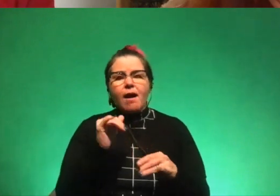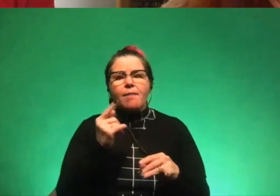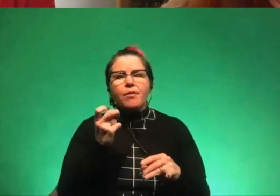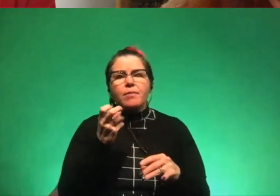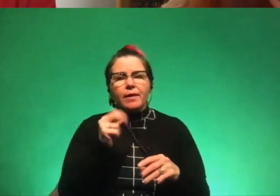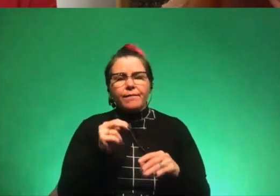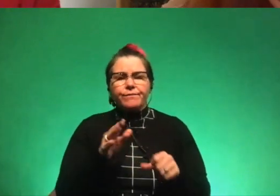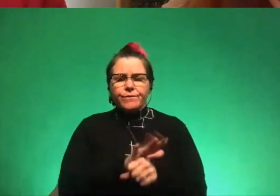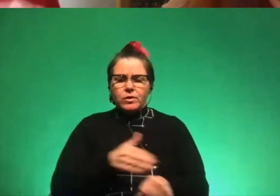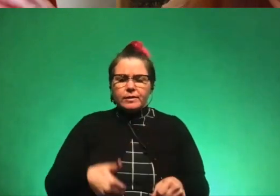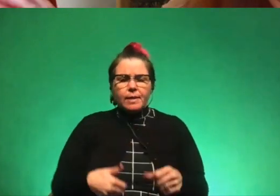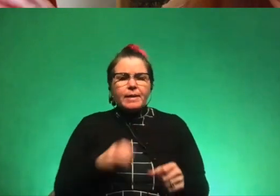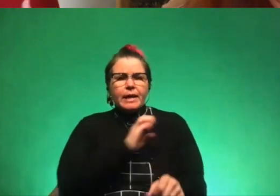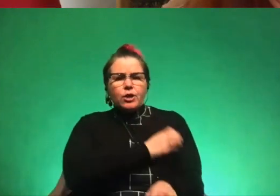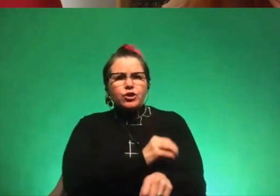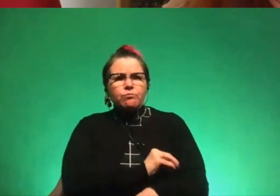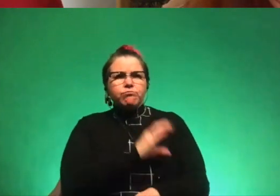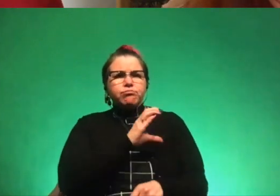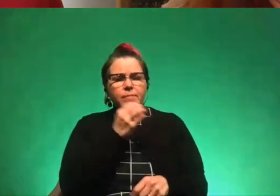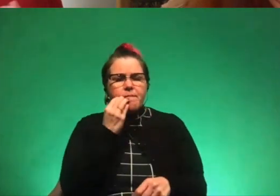and good energy stores, you're less likely to,